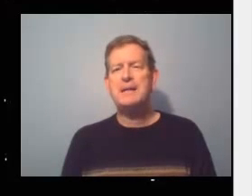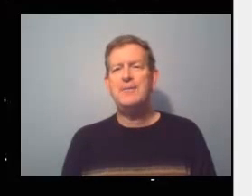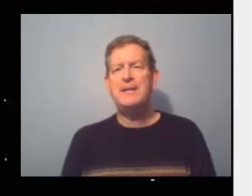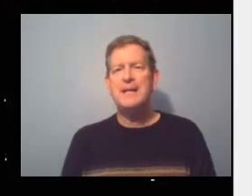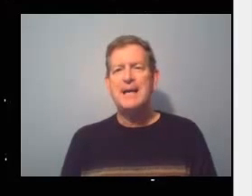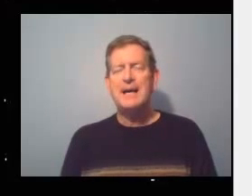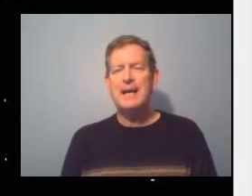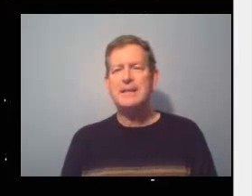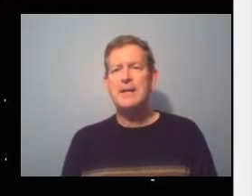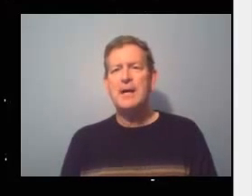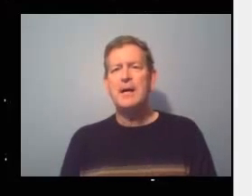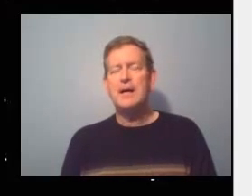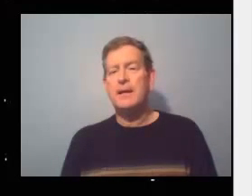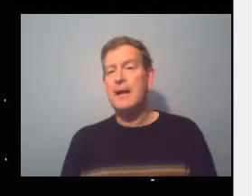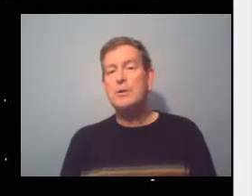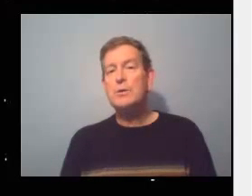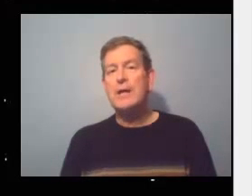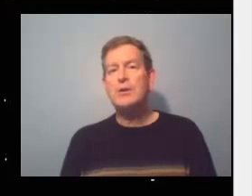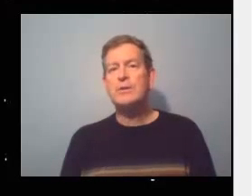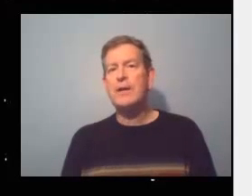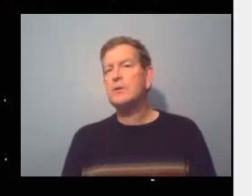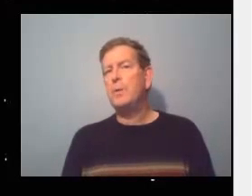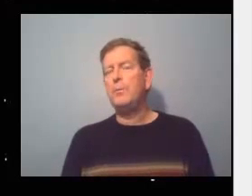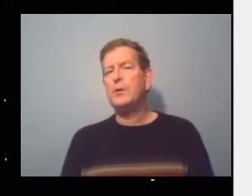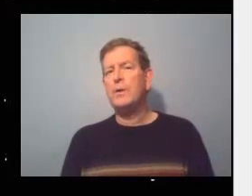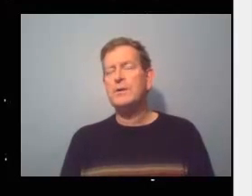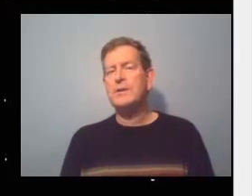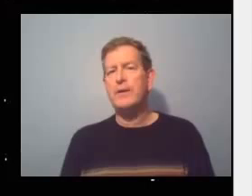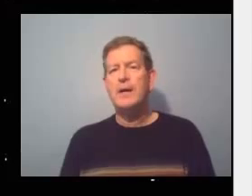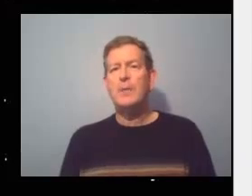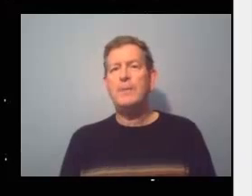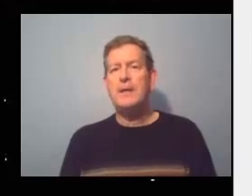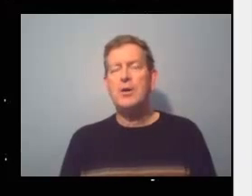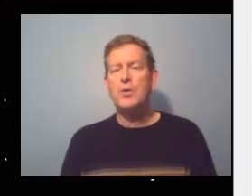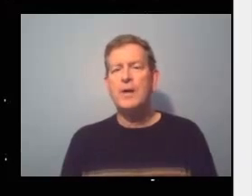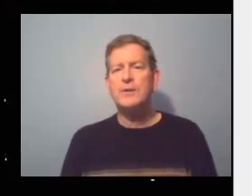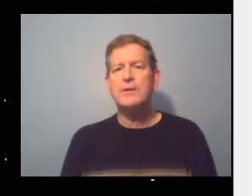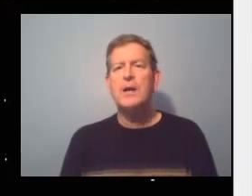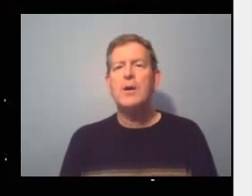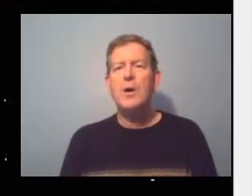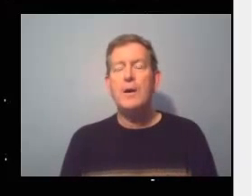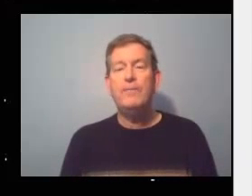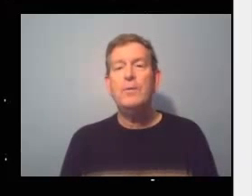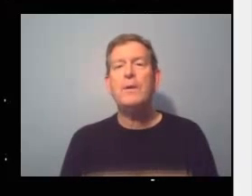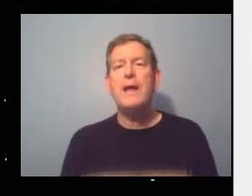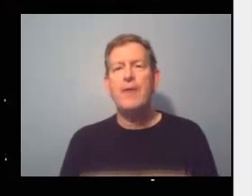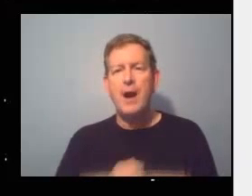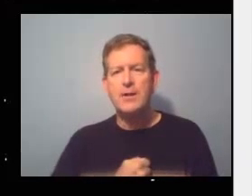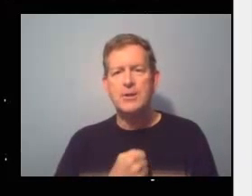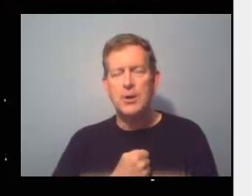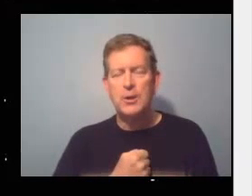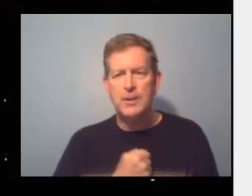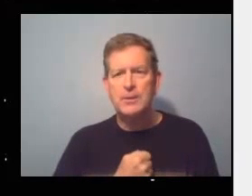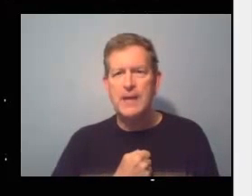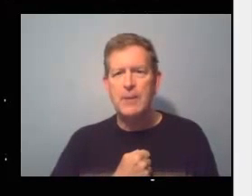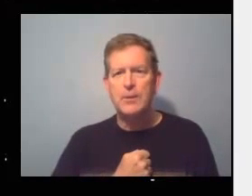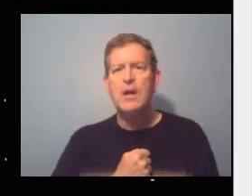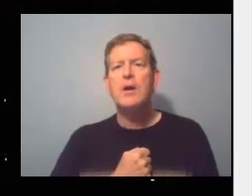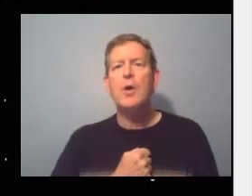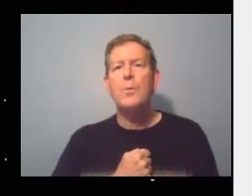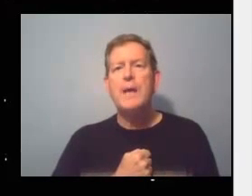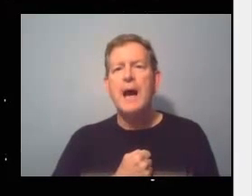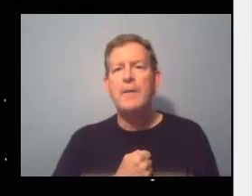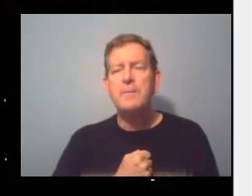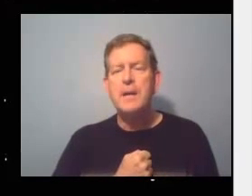so those are the activities in the last two sections of lesson 1.27. What I'm getting across is, if you really have a heart to learn this